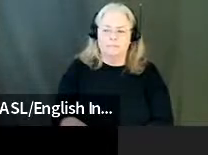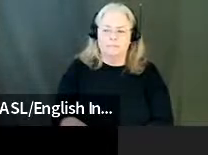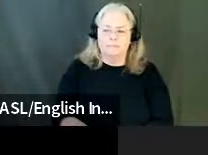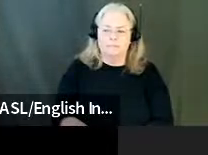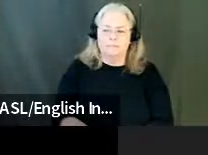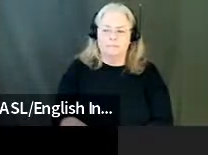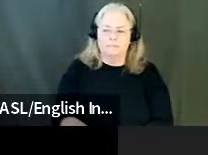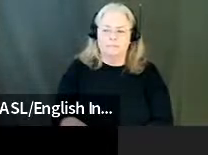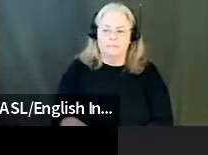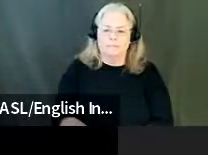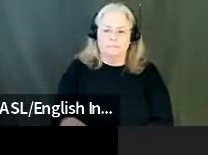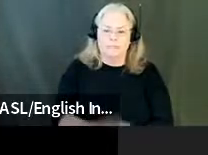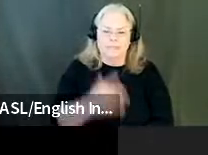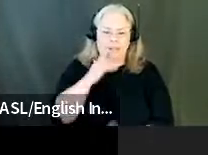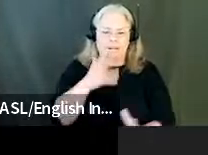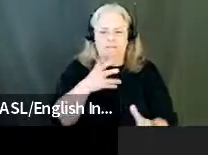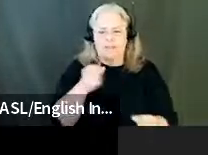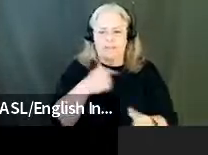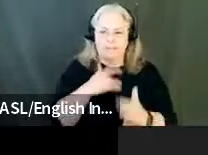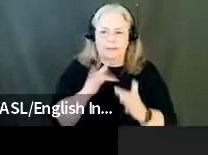We'll see how fast the internet is.